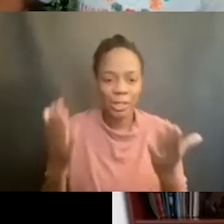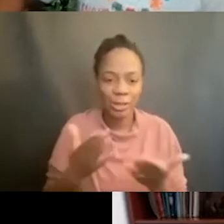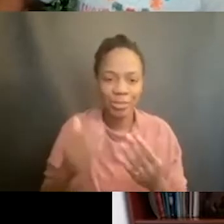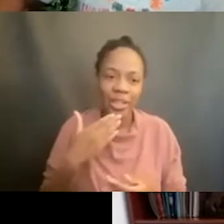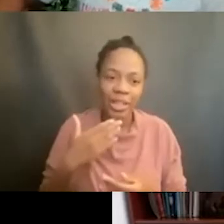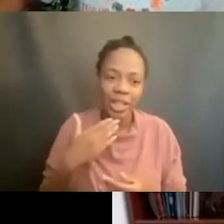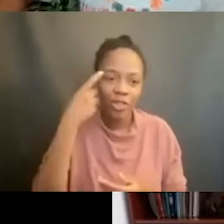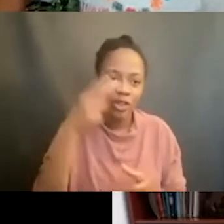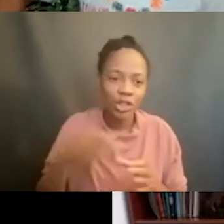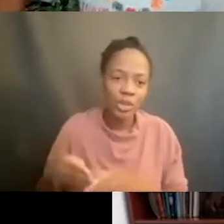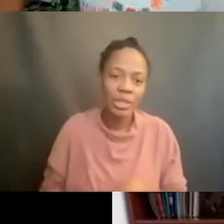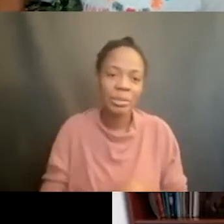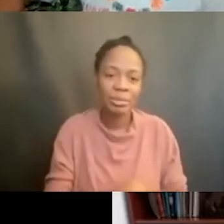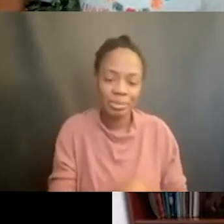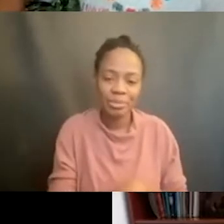to be here, everyone.